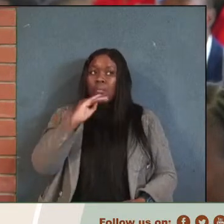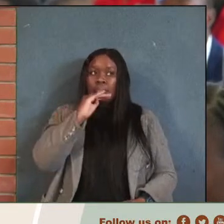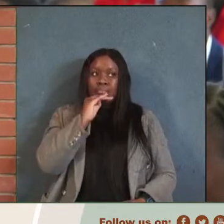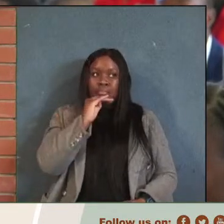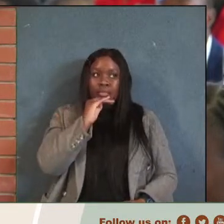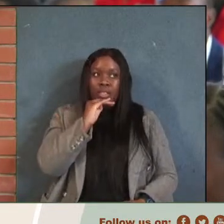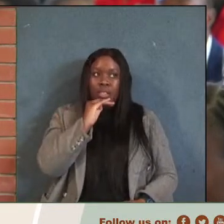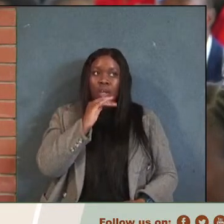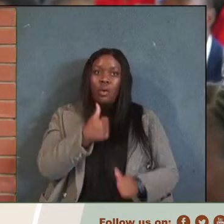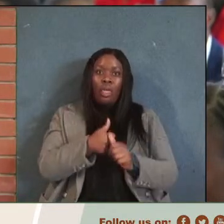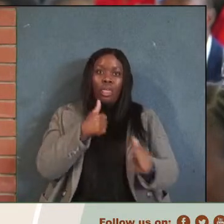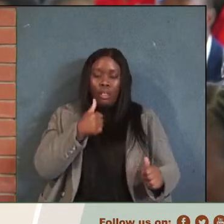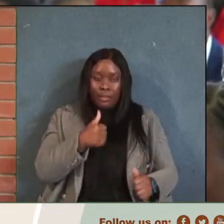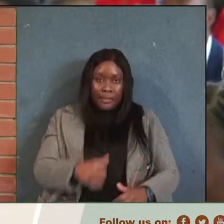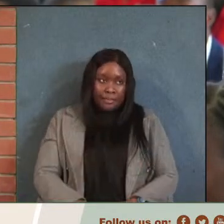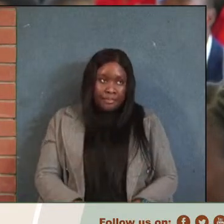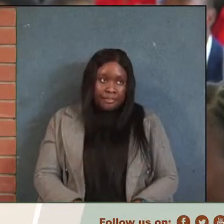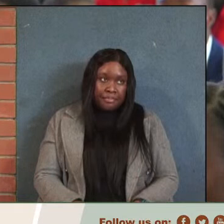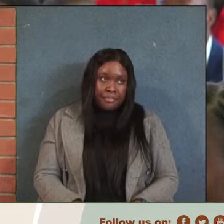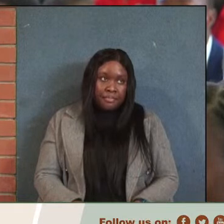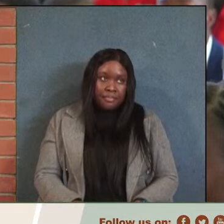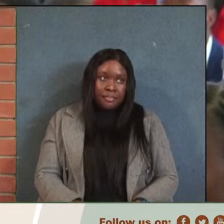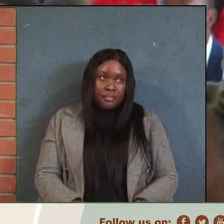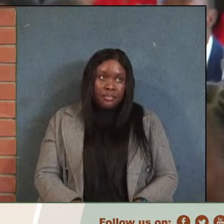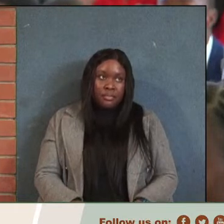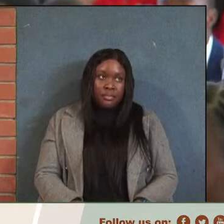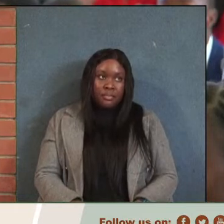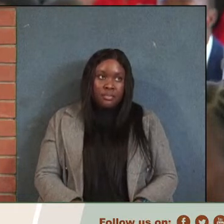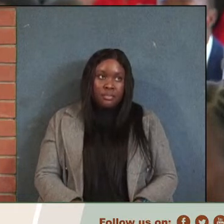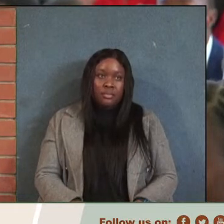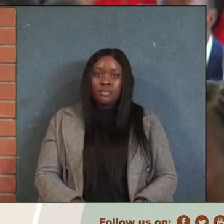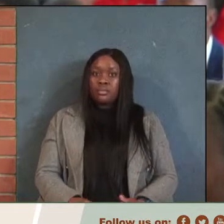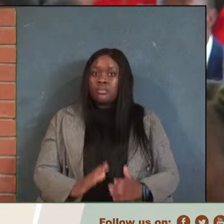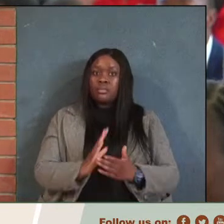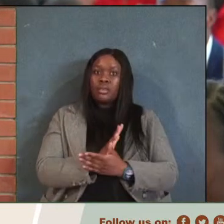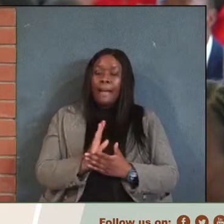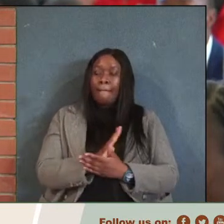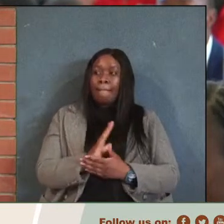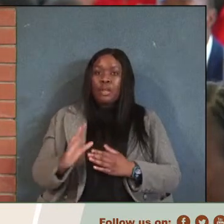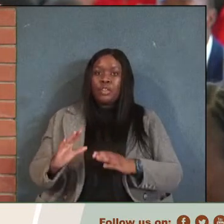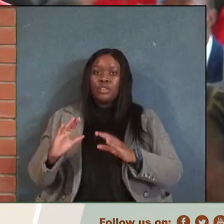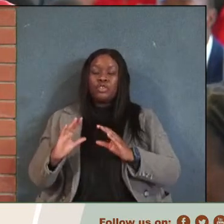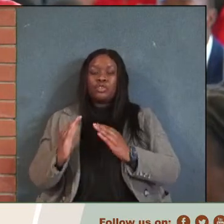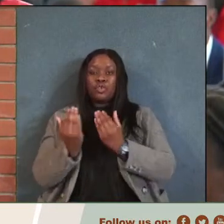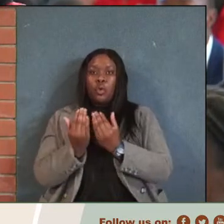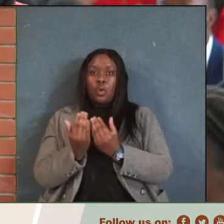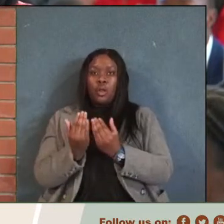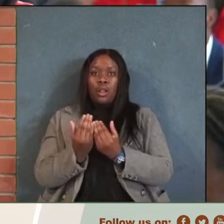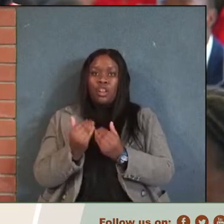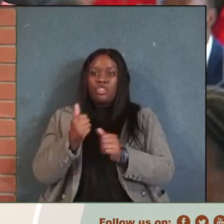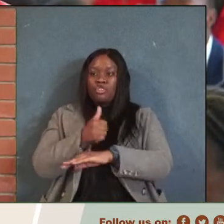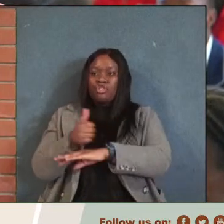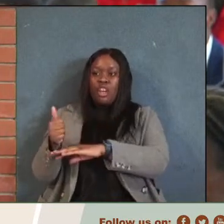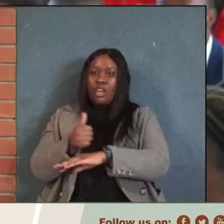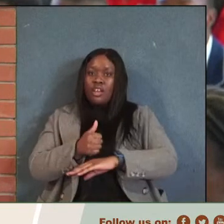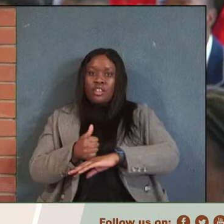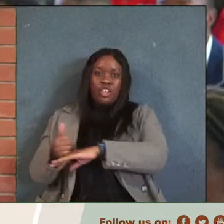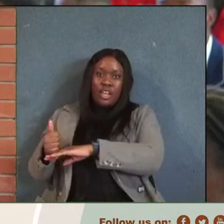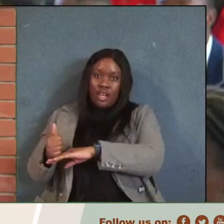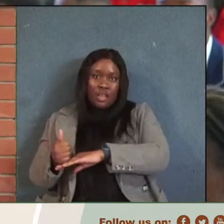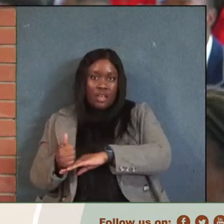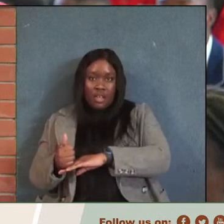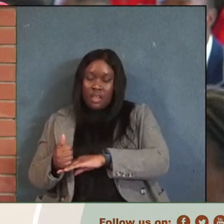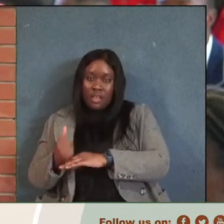somewhat regressing. We have examples such as the lack of chairs in JB Matabane, which has forced students to use their